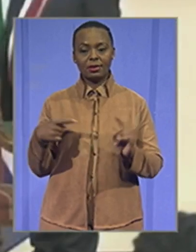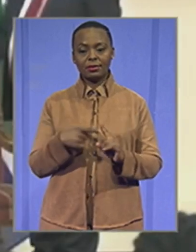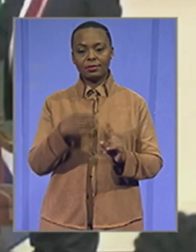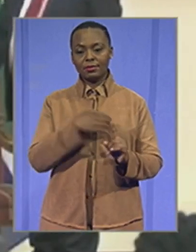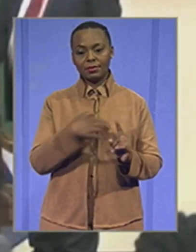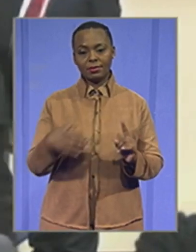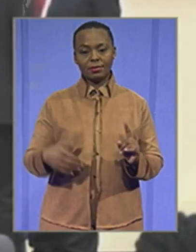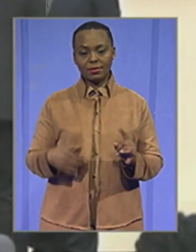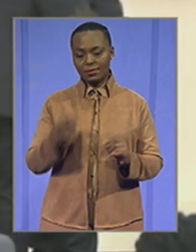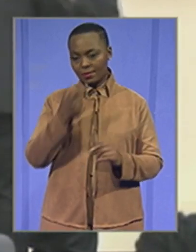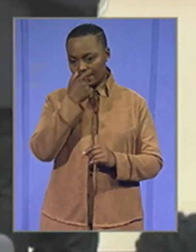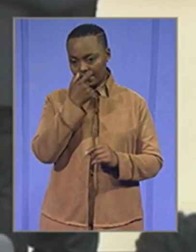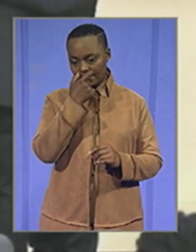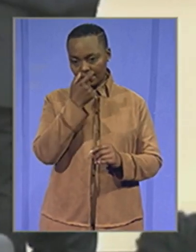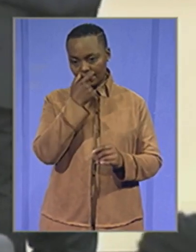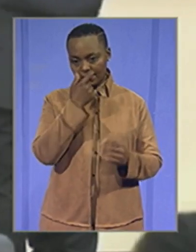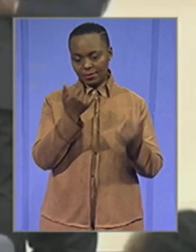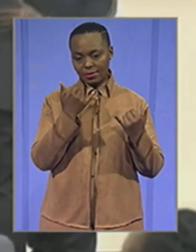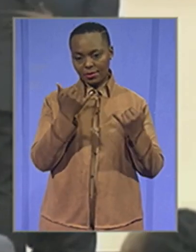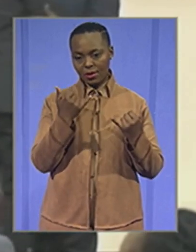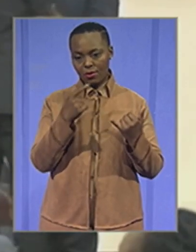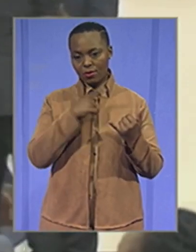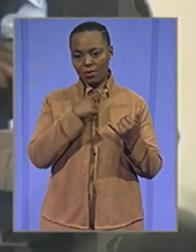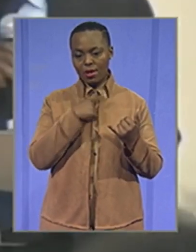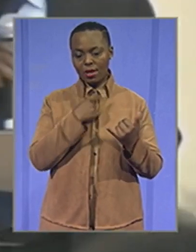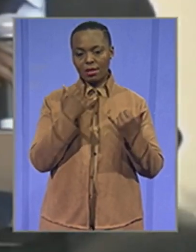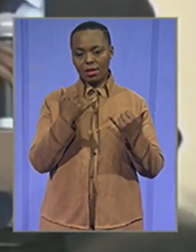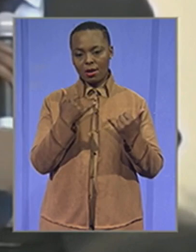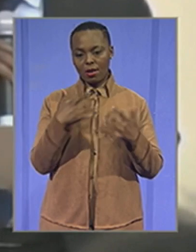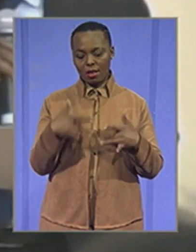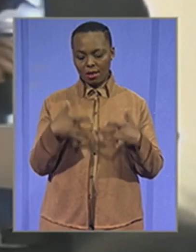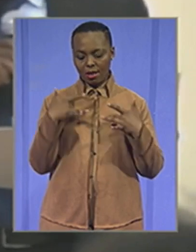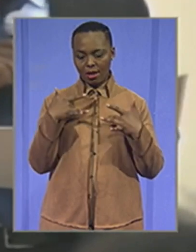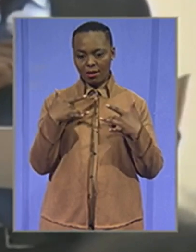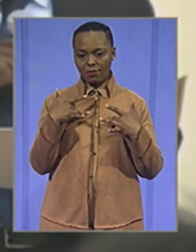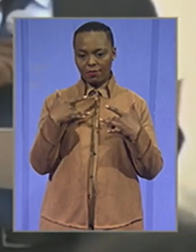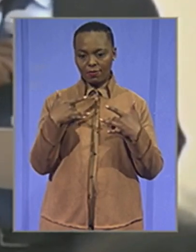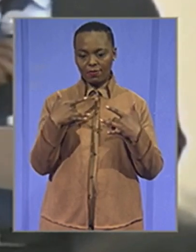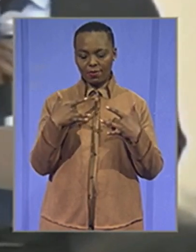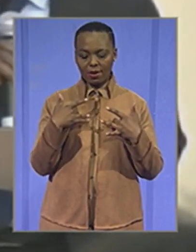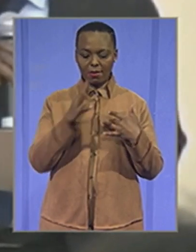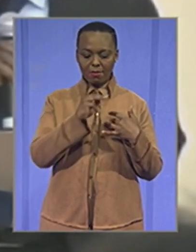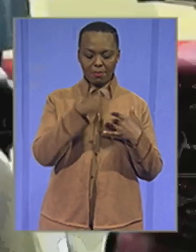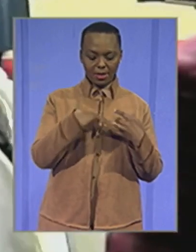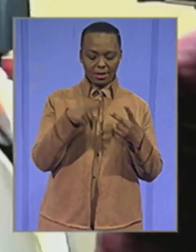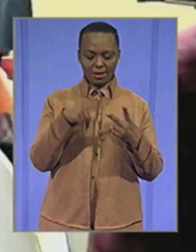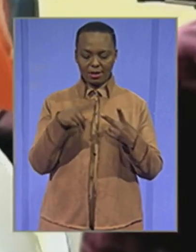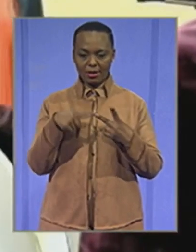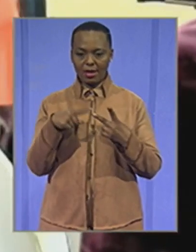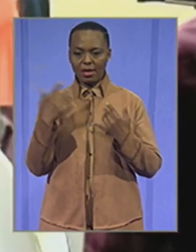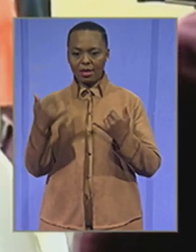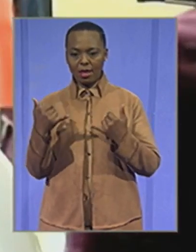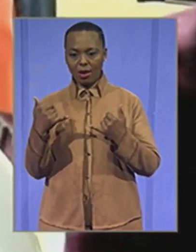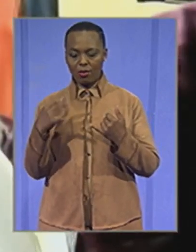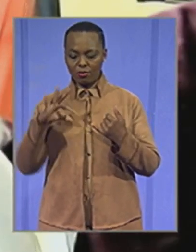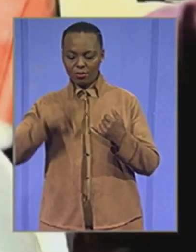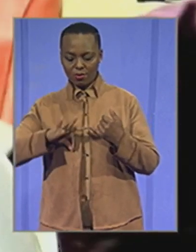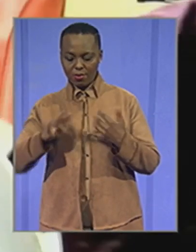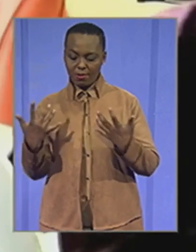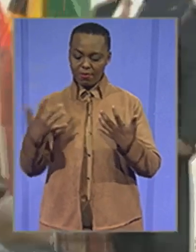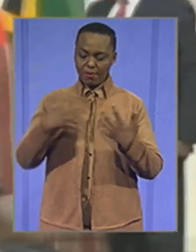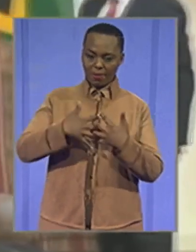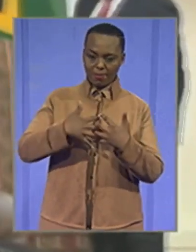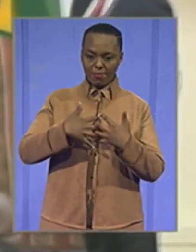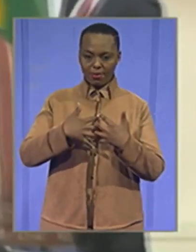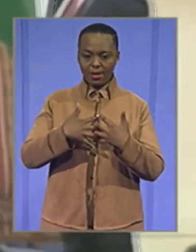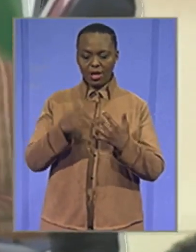gore go dirwe boruni jwa go tlhatlhoba gore a maemo a botshelo a ditona le batlatsa ditona a tsamaelana le dituelo tsa bone. Mme